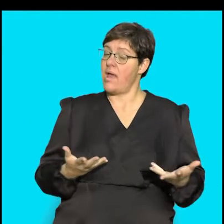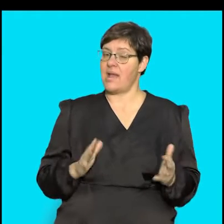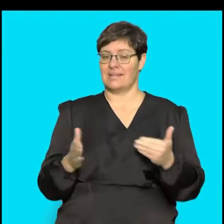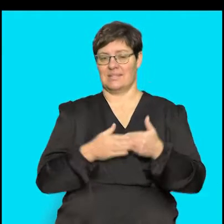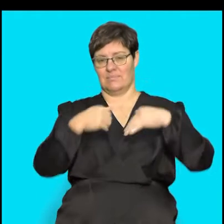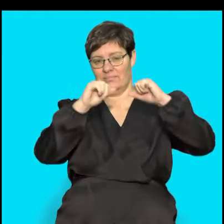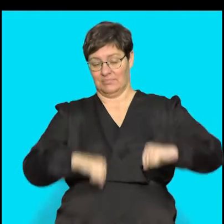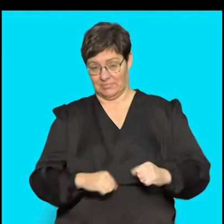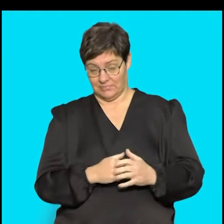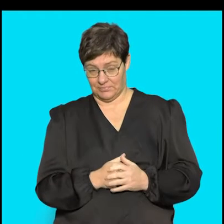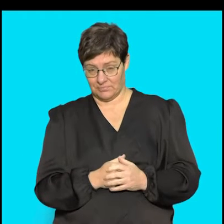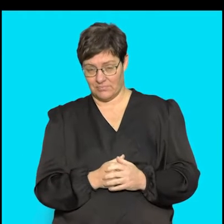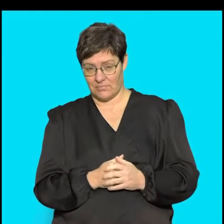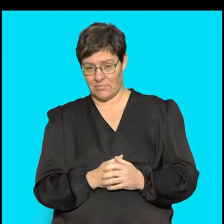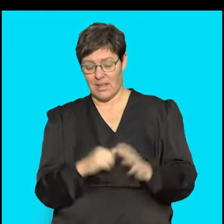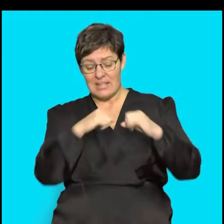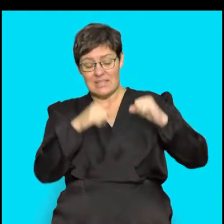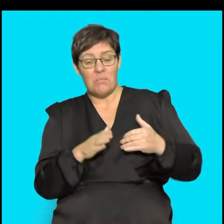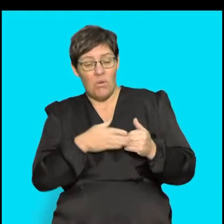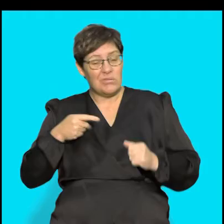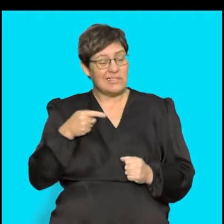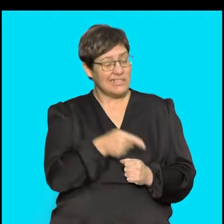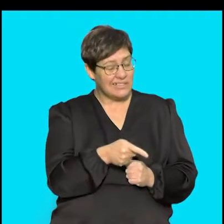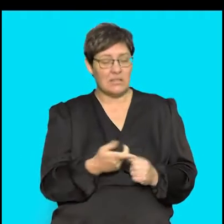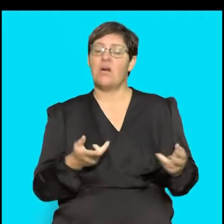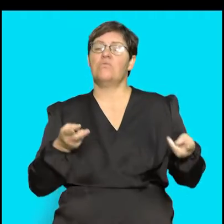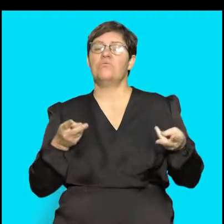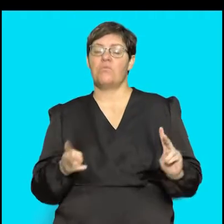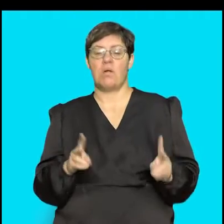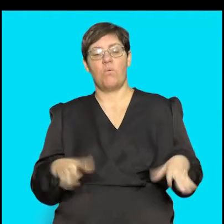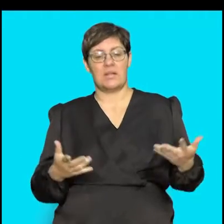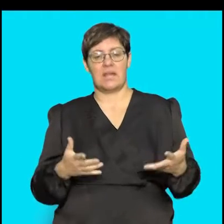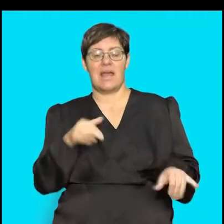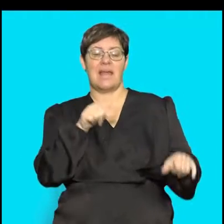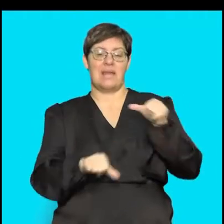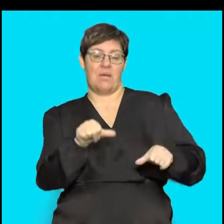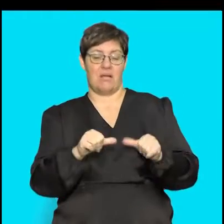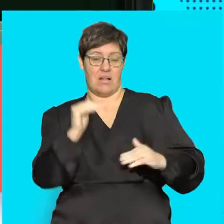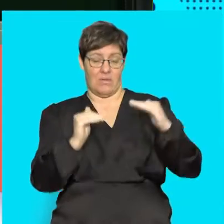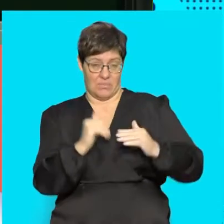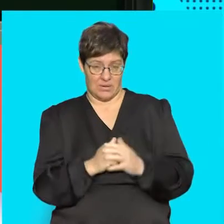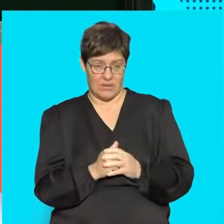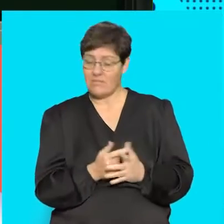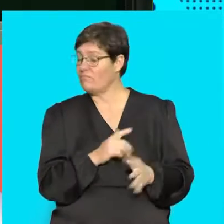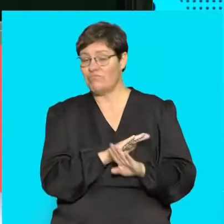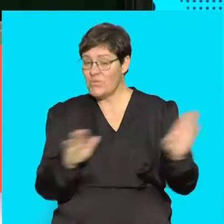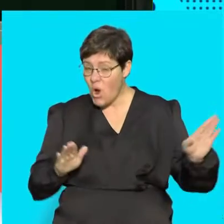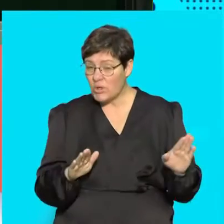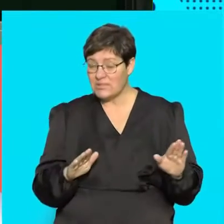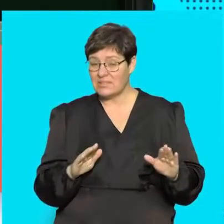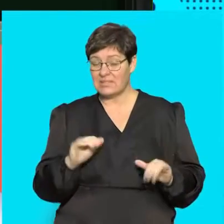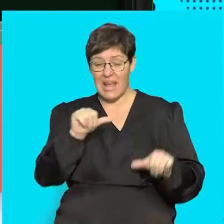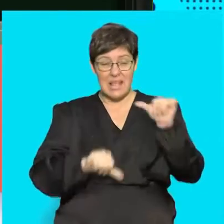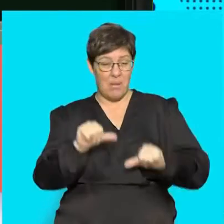system, and the closed system is normally in chemical equilibrium. If the system is not in